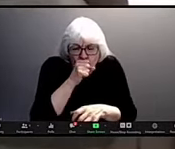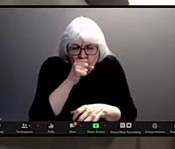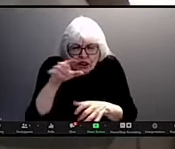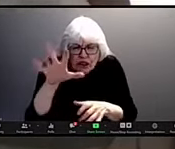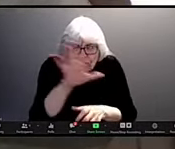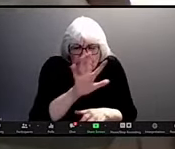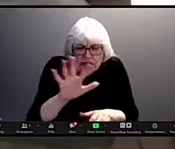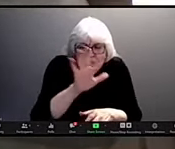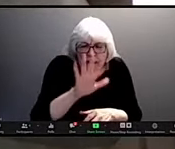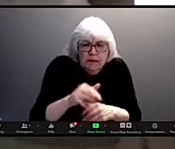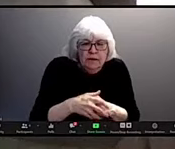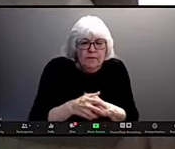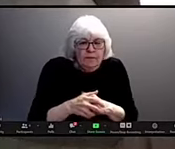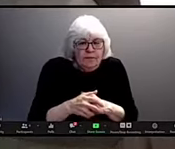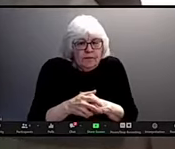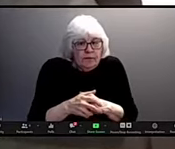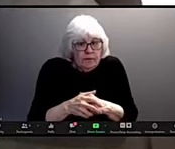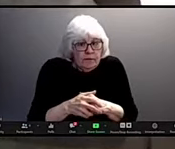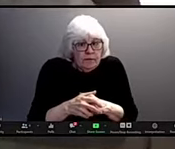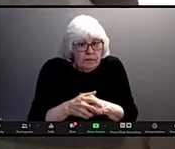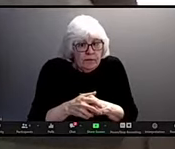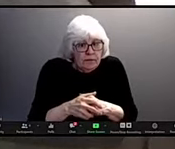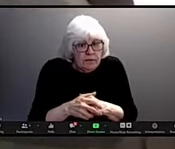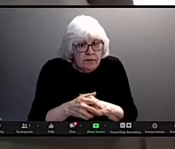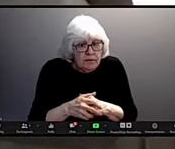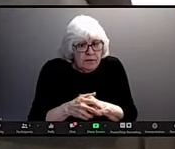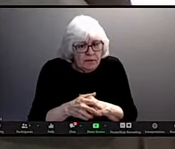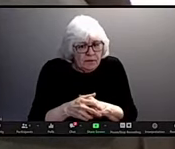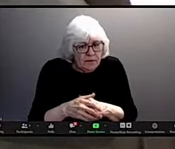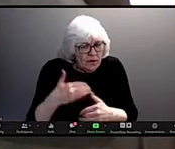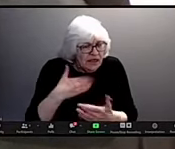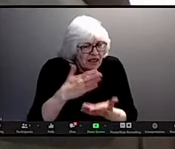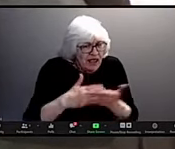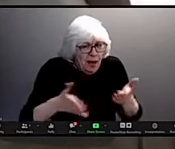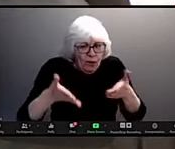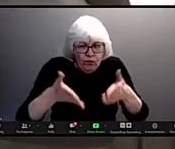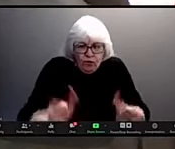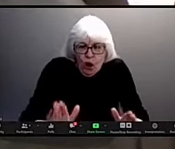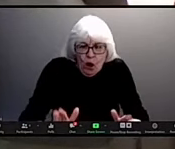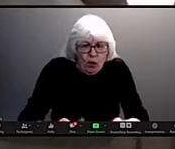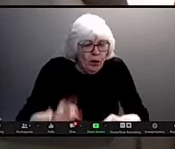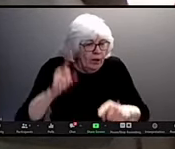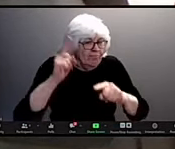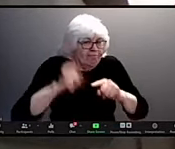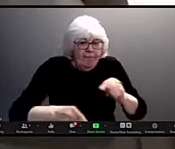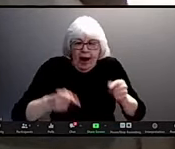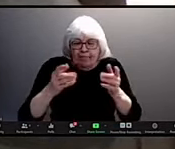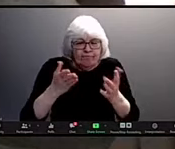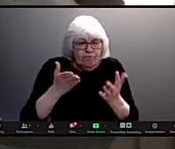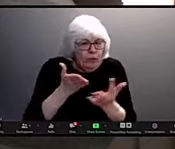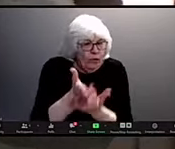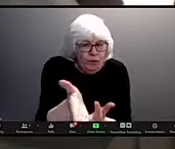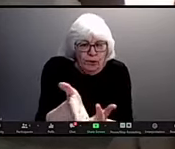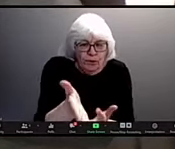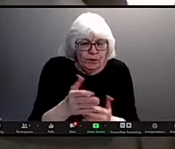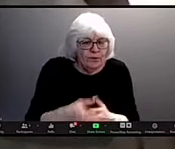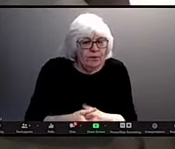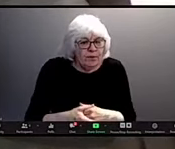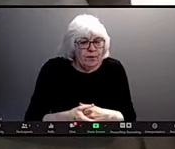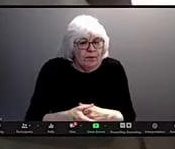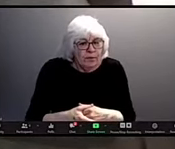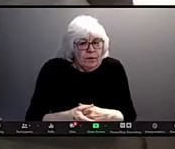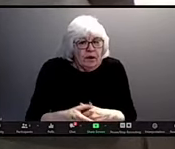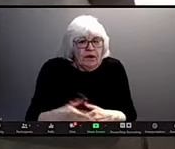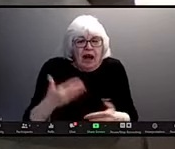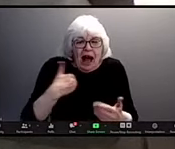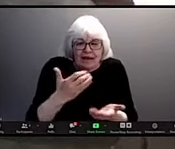partial structures, some roads are impassable. We did have fuel spills. There's a